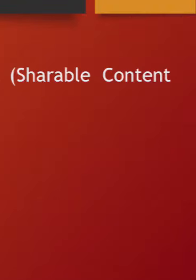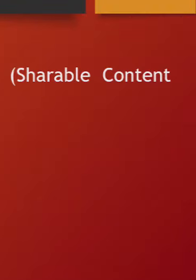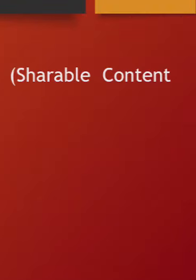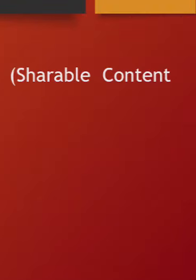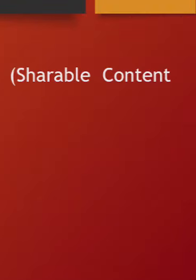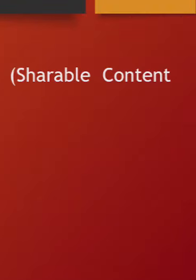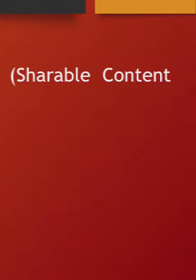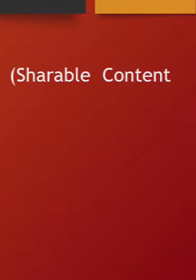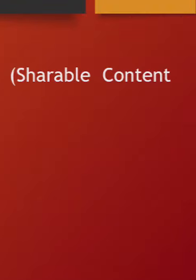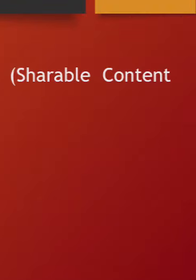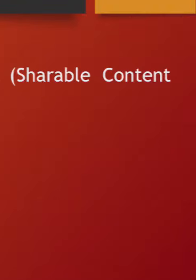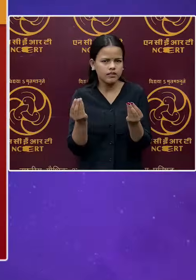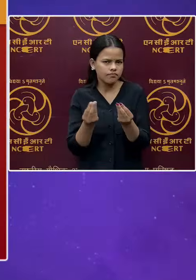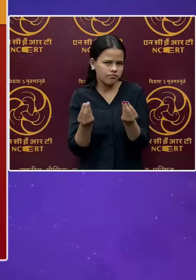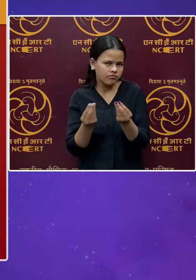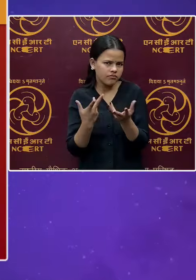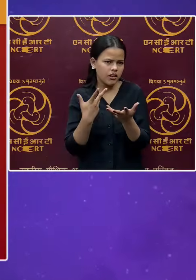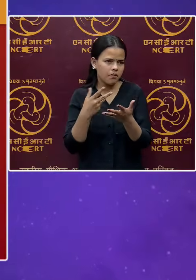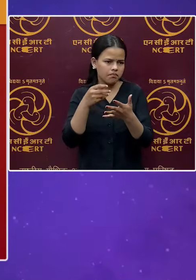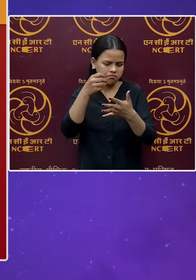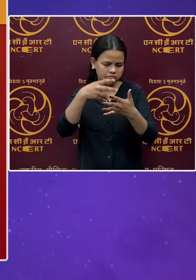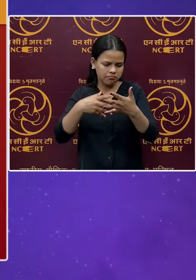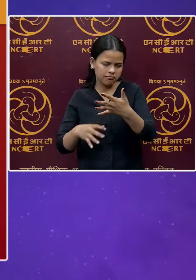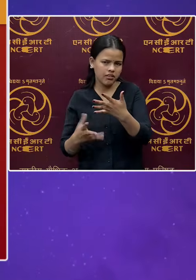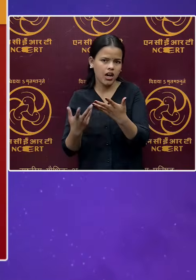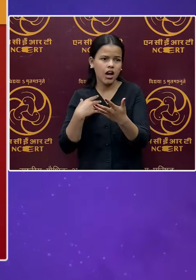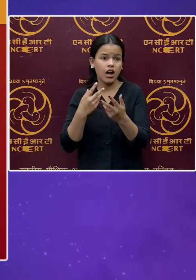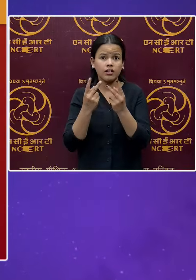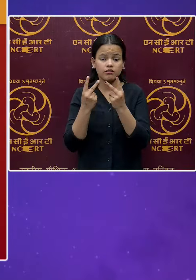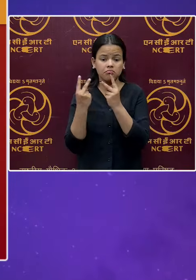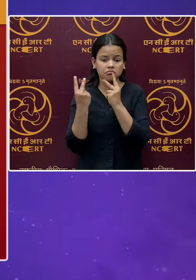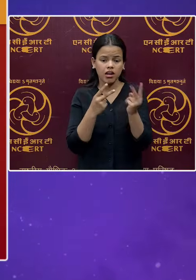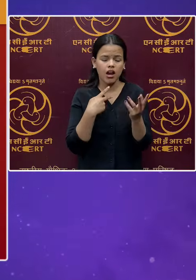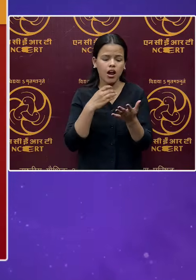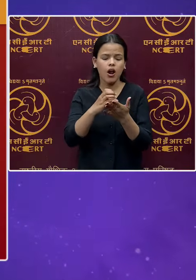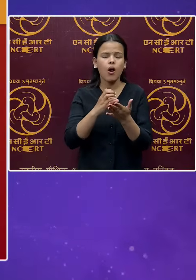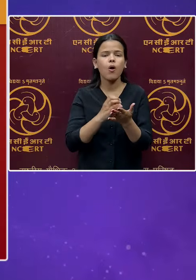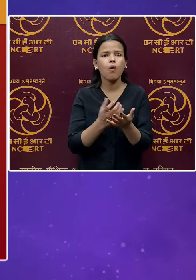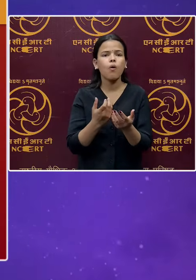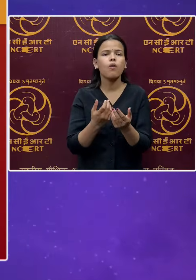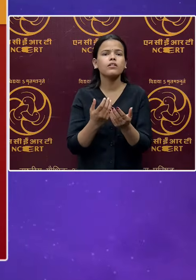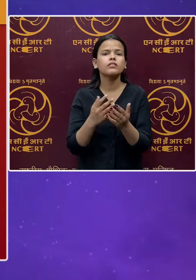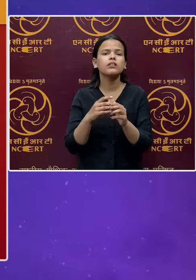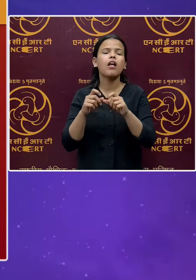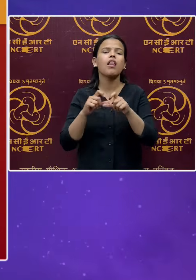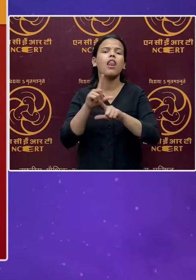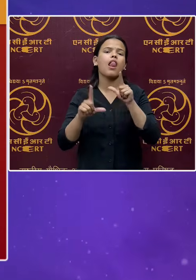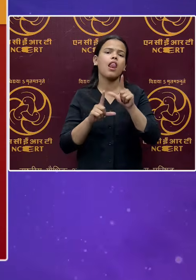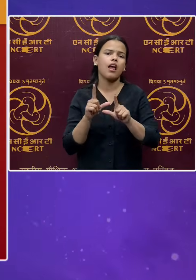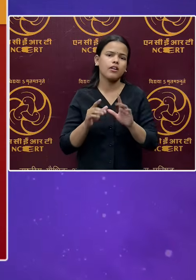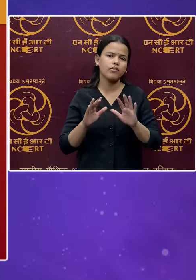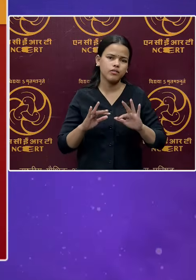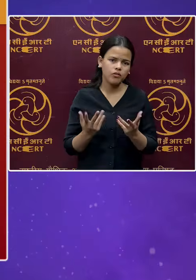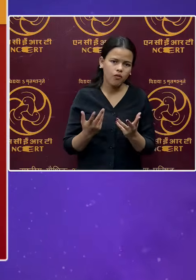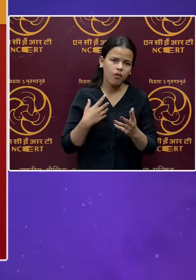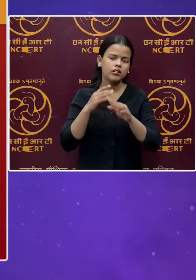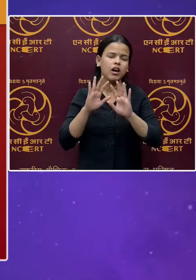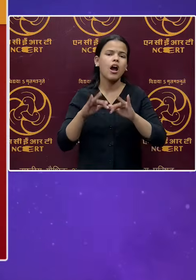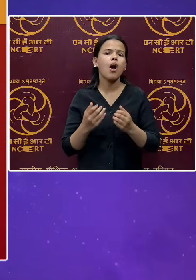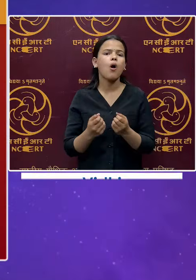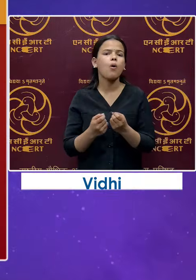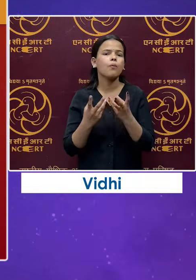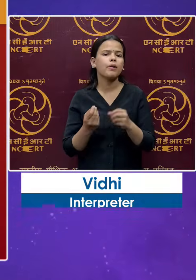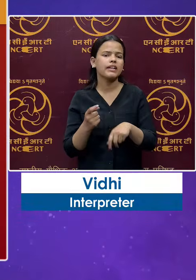keep such features which capture the coursework, which learner has learned what, how much time they have spent